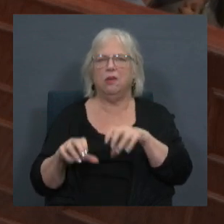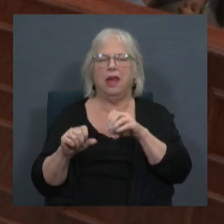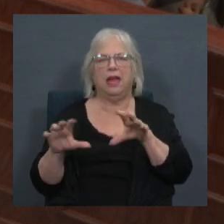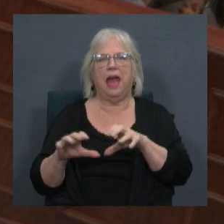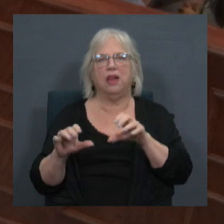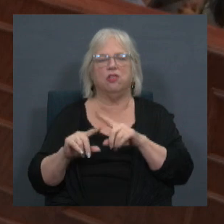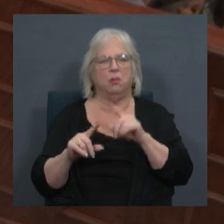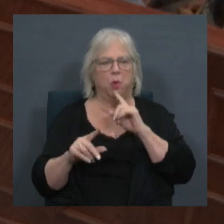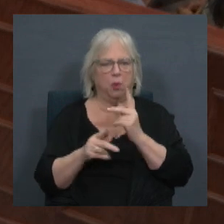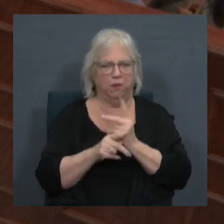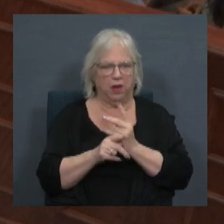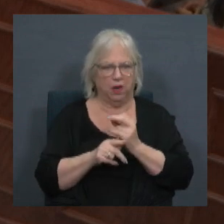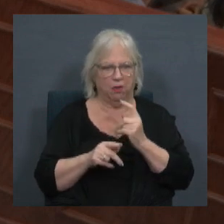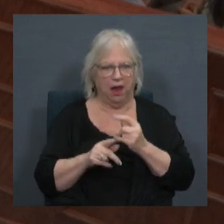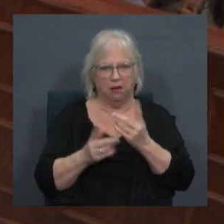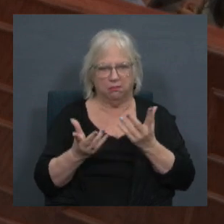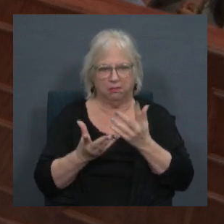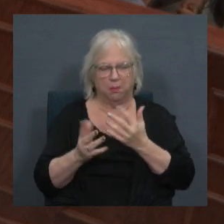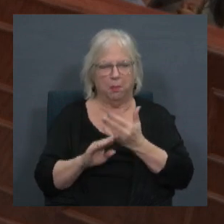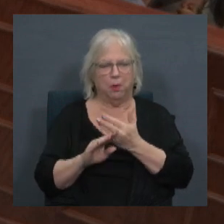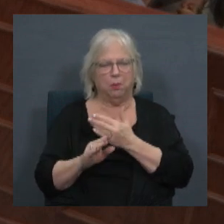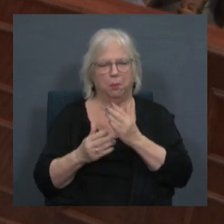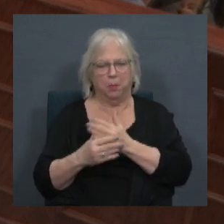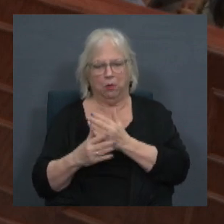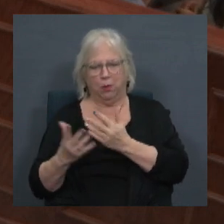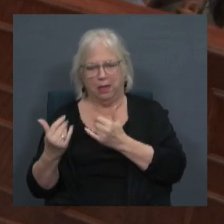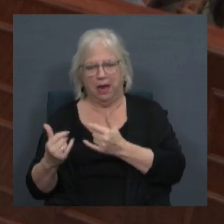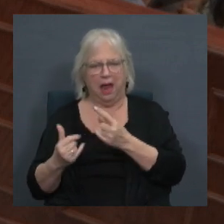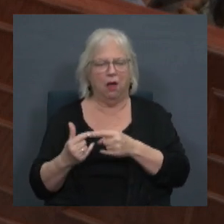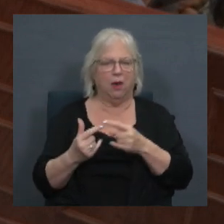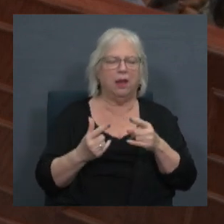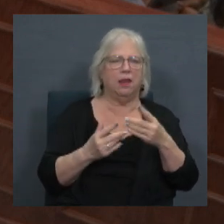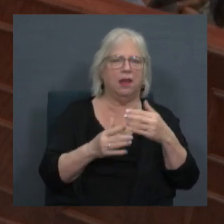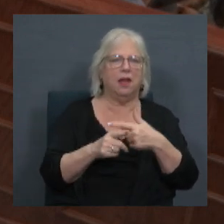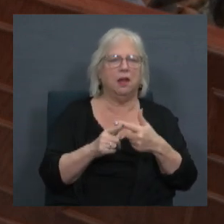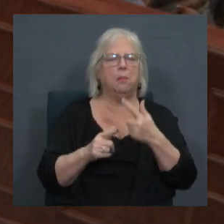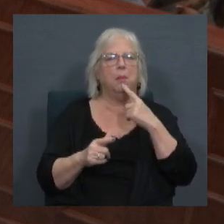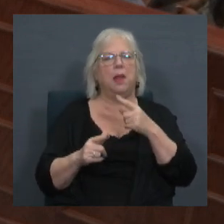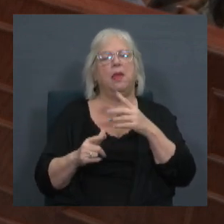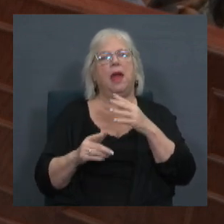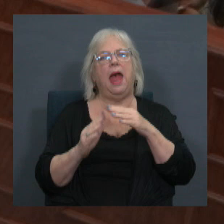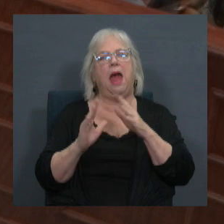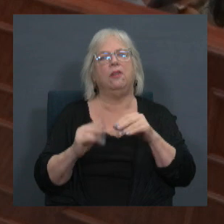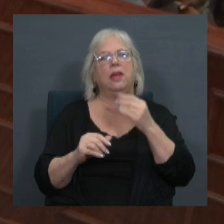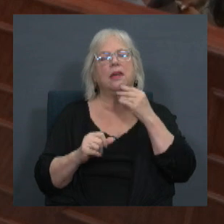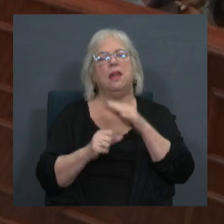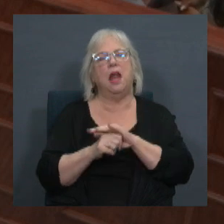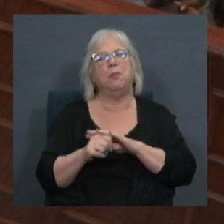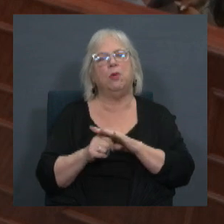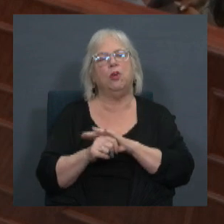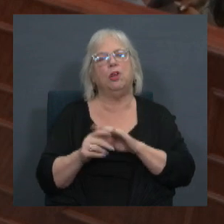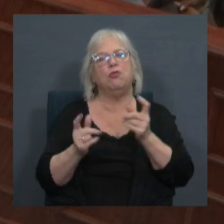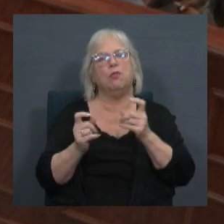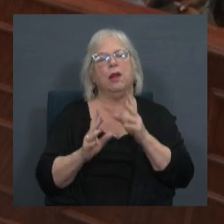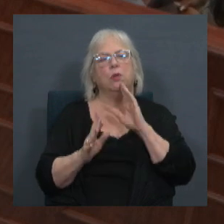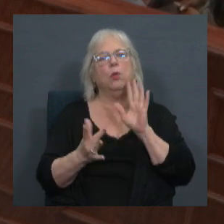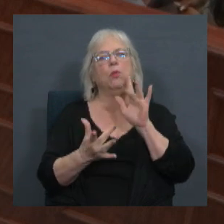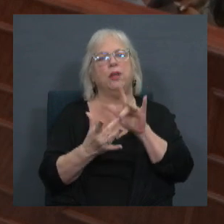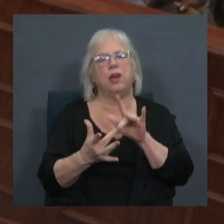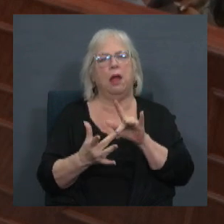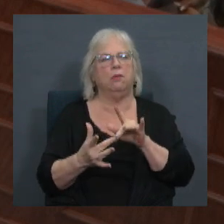then. Okay. But we'll have our housing and neighborhood programs director reach out. Okay.